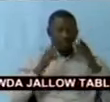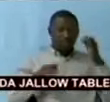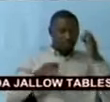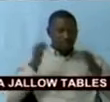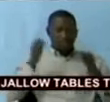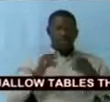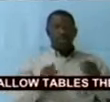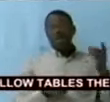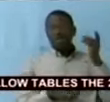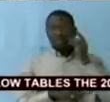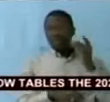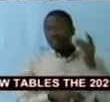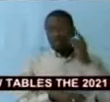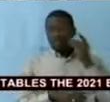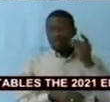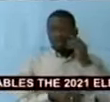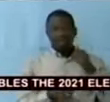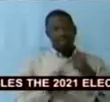And